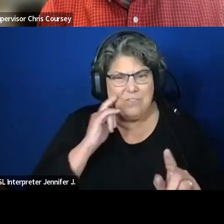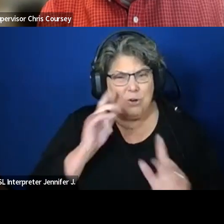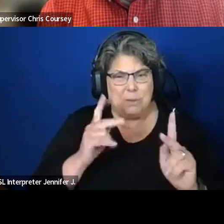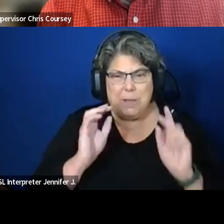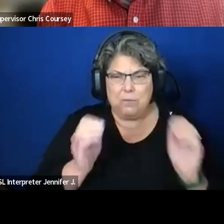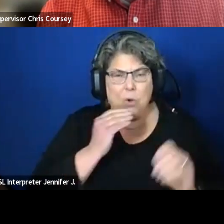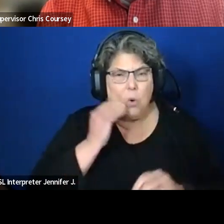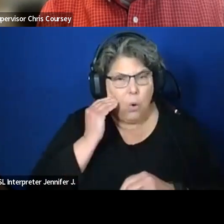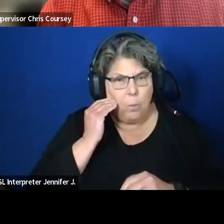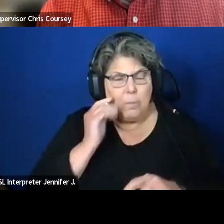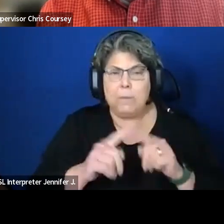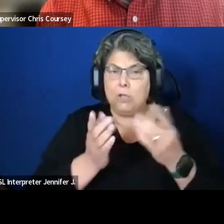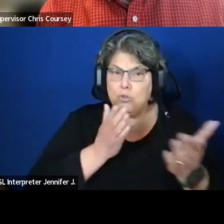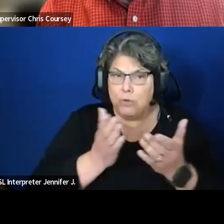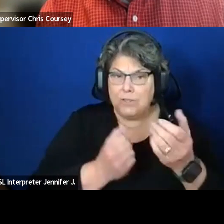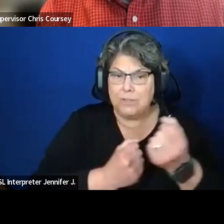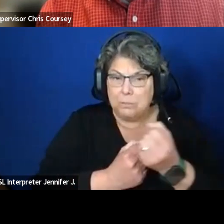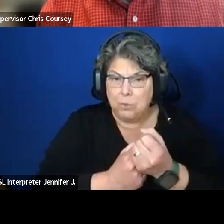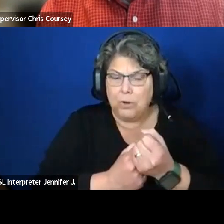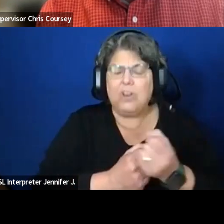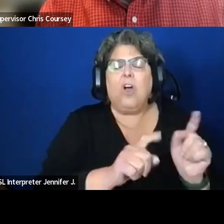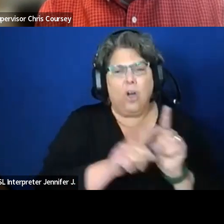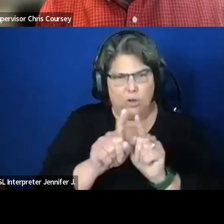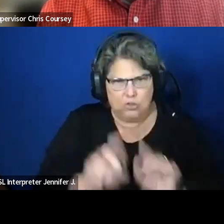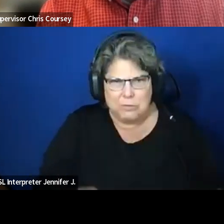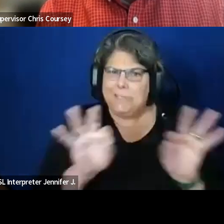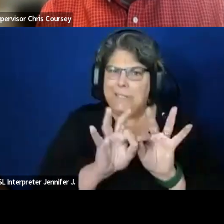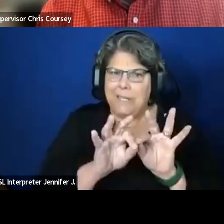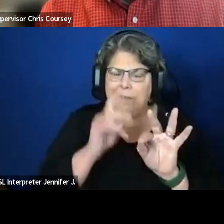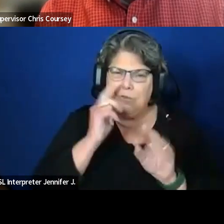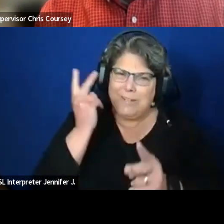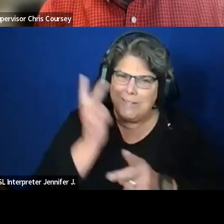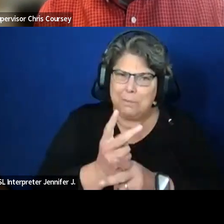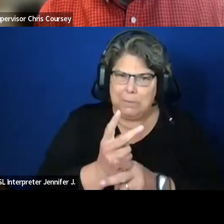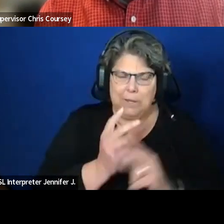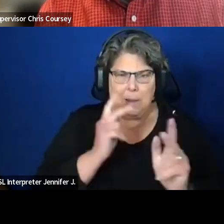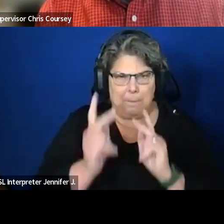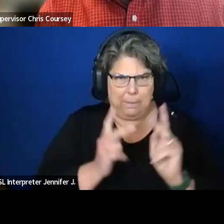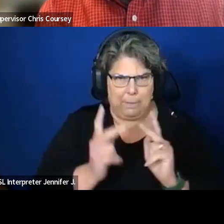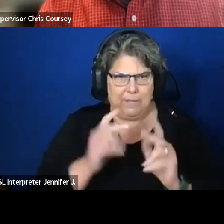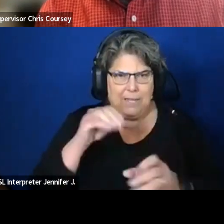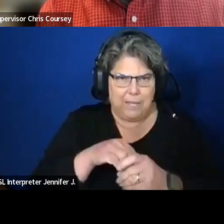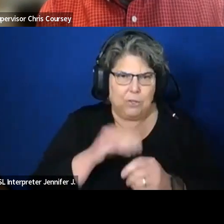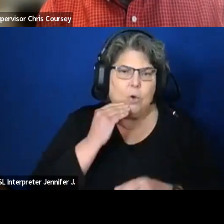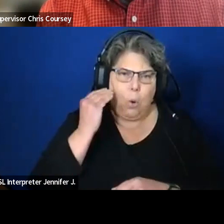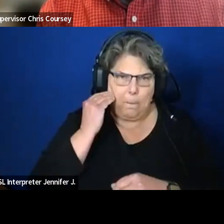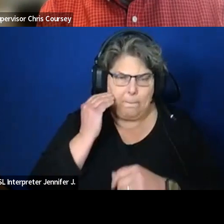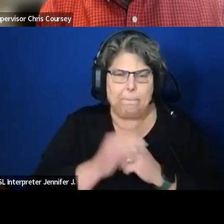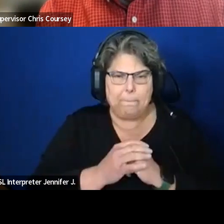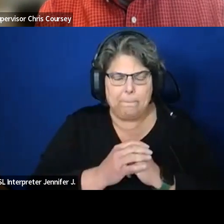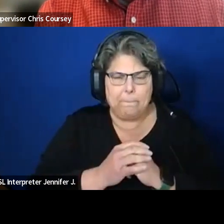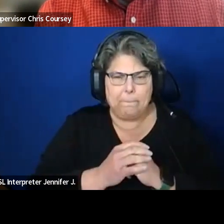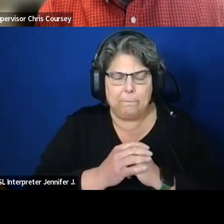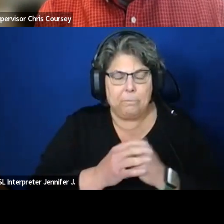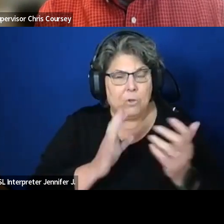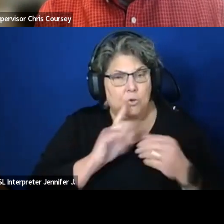and supports are also the key to maintaining folks in their homes. So when we talk